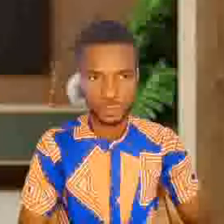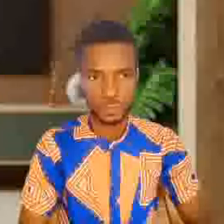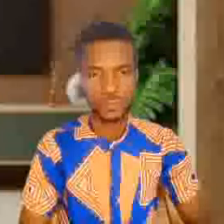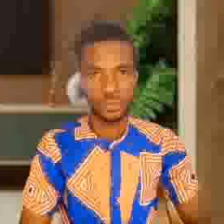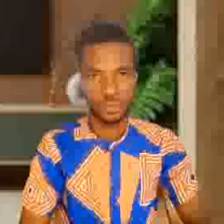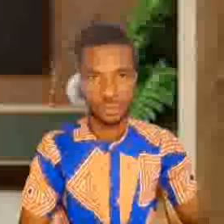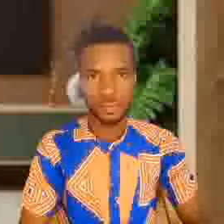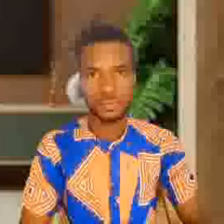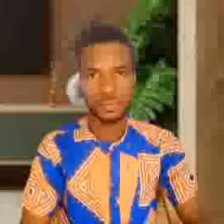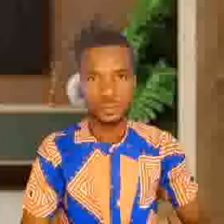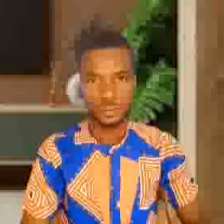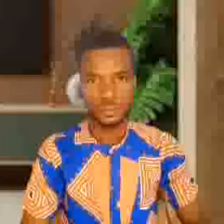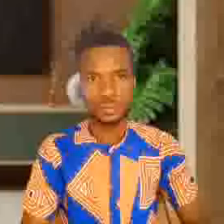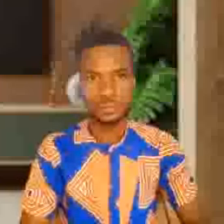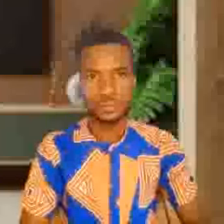track.